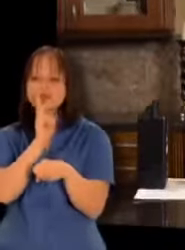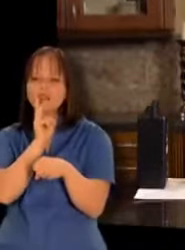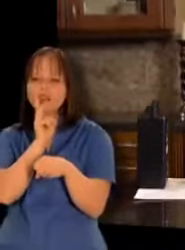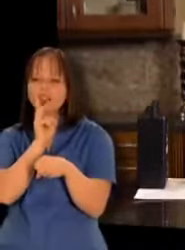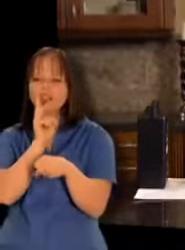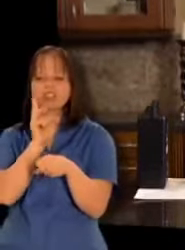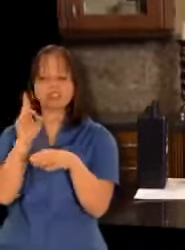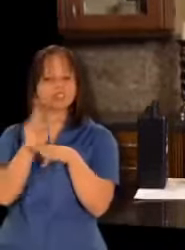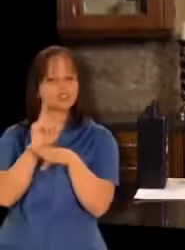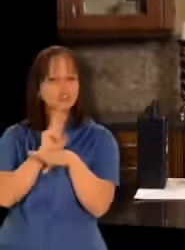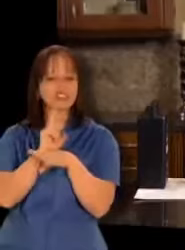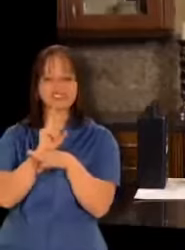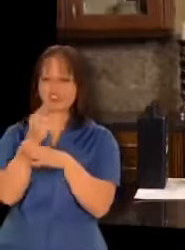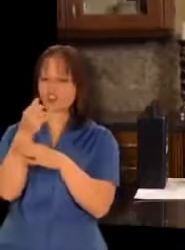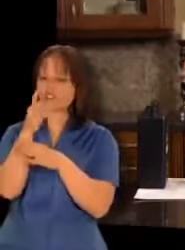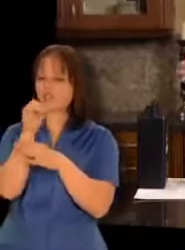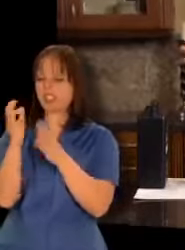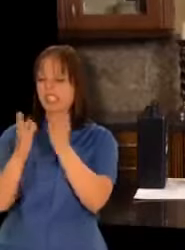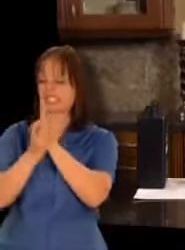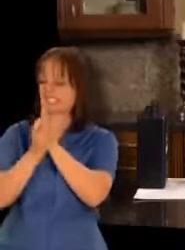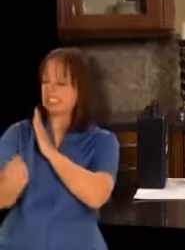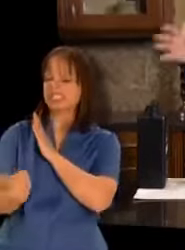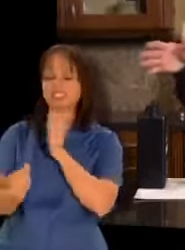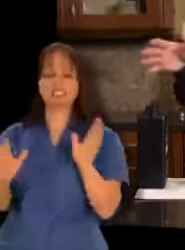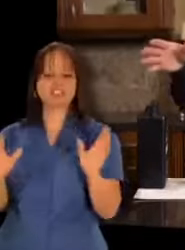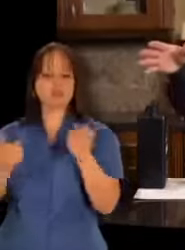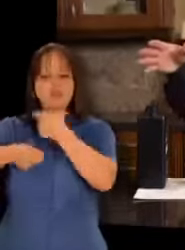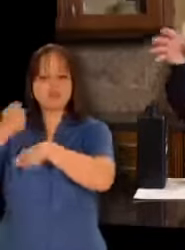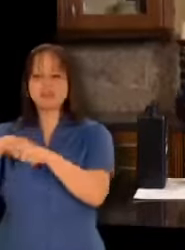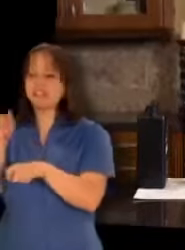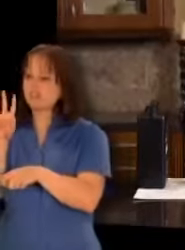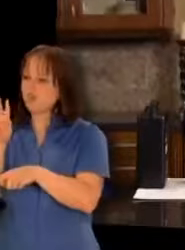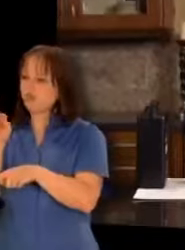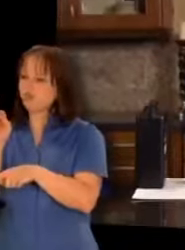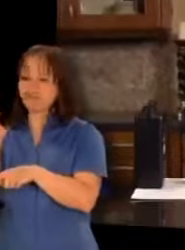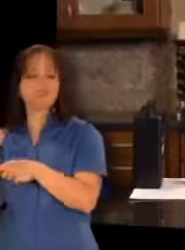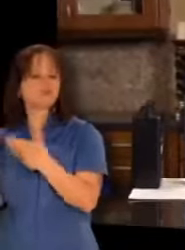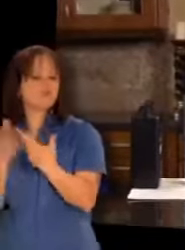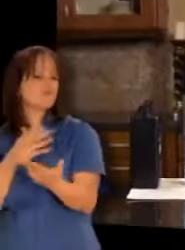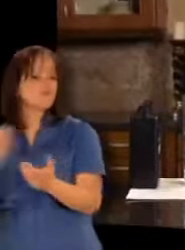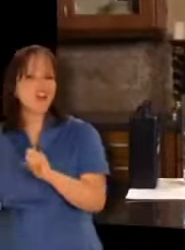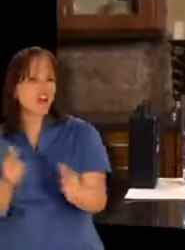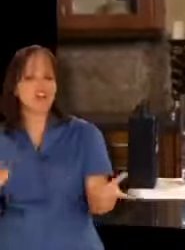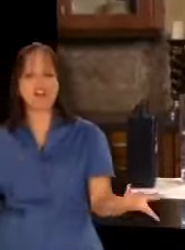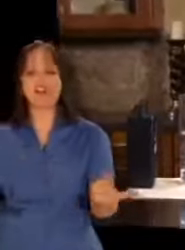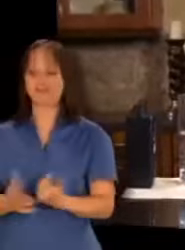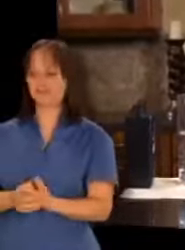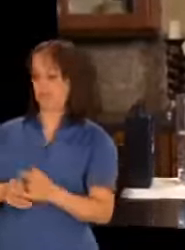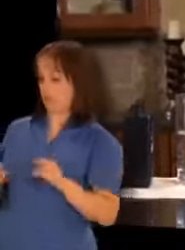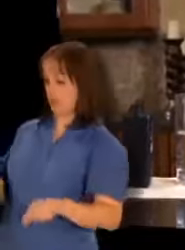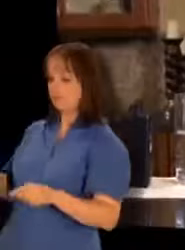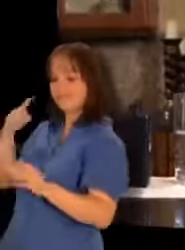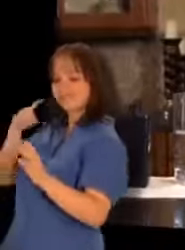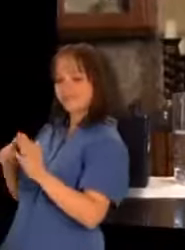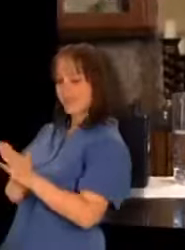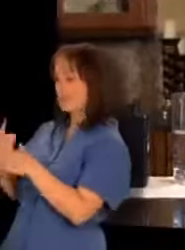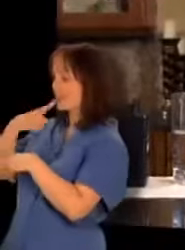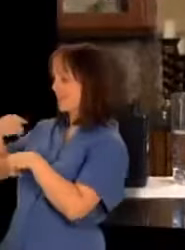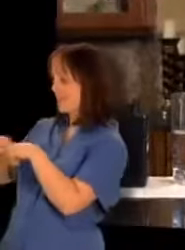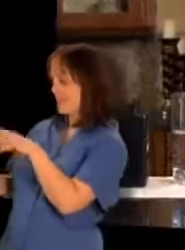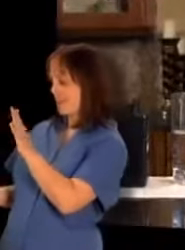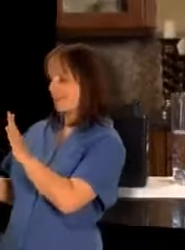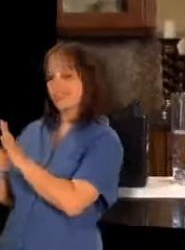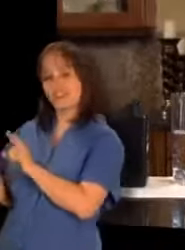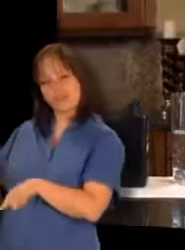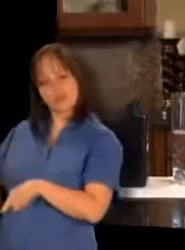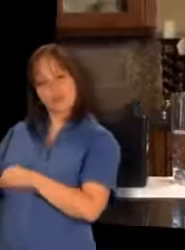as a degreaser, a cleaner, your 409. You can replace all of those. So let's go back to the tomatoes. How about that? So remember,